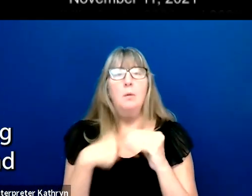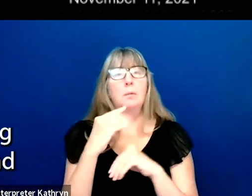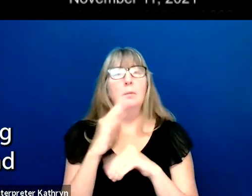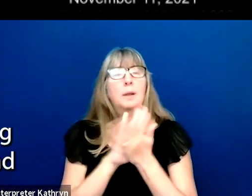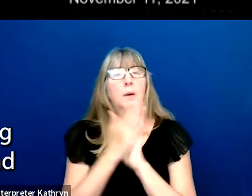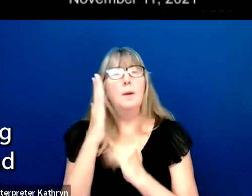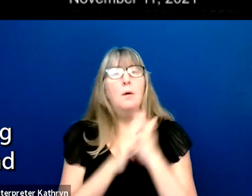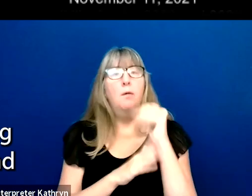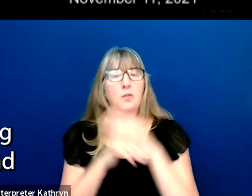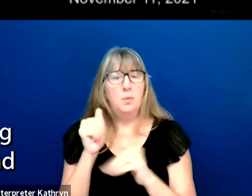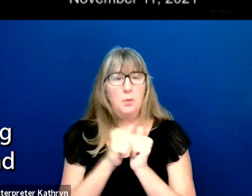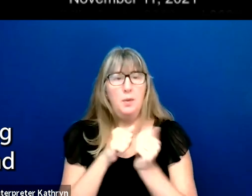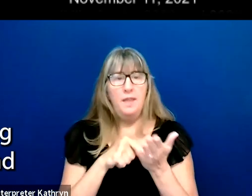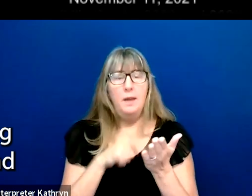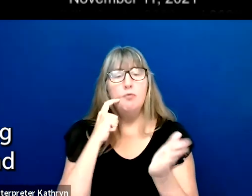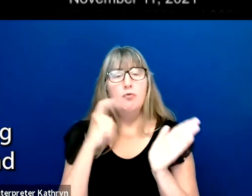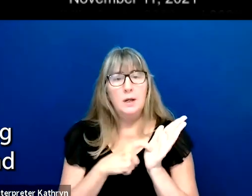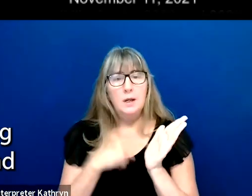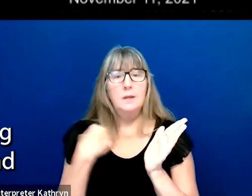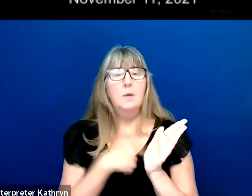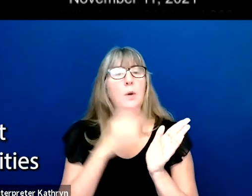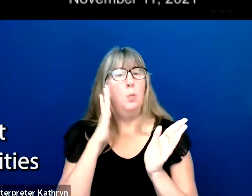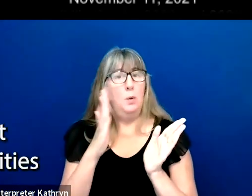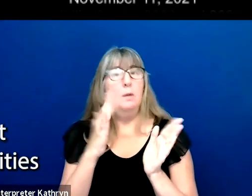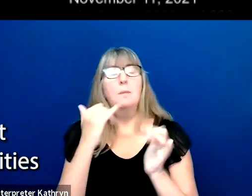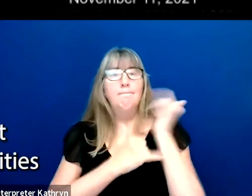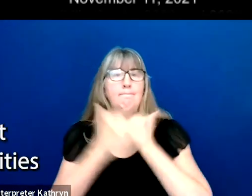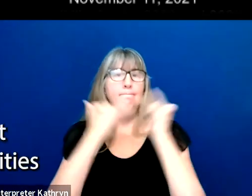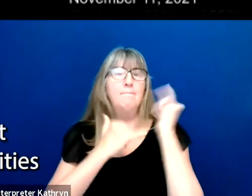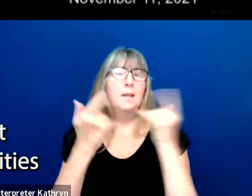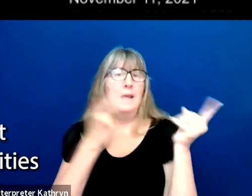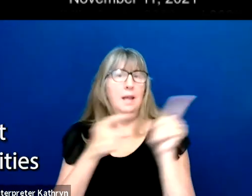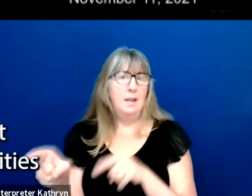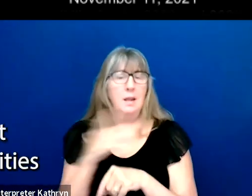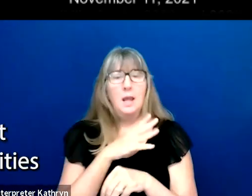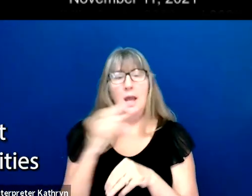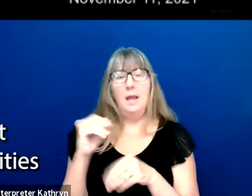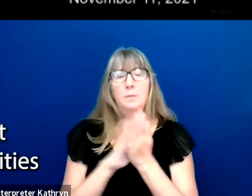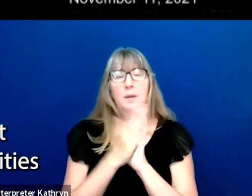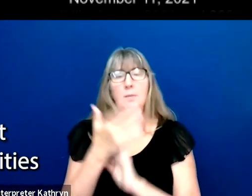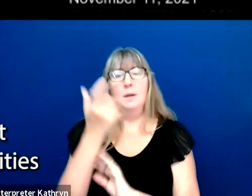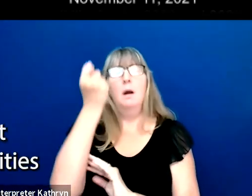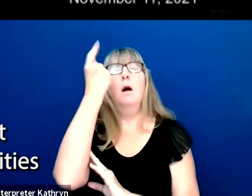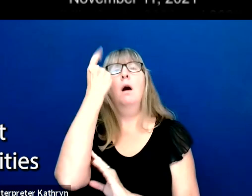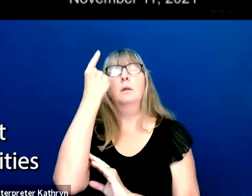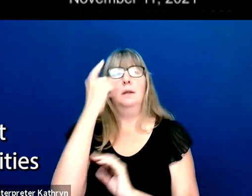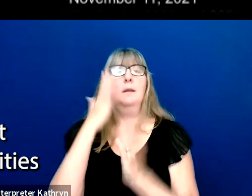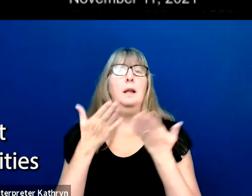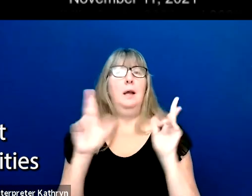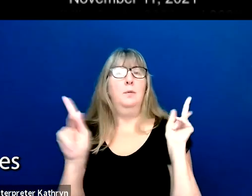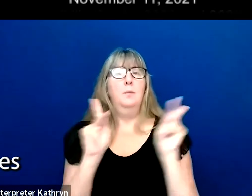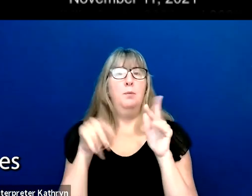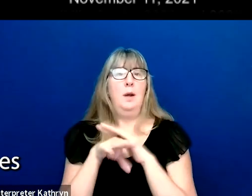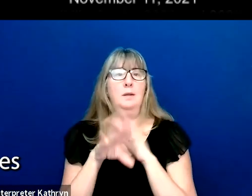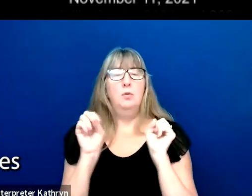making mistakes and recognizing that we're going to make mistakes, and getting to an understanding that allows more people to access